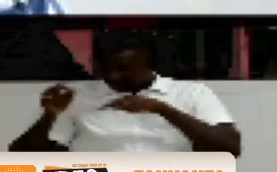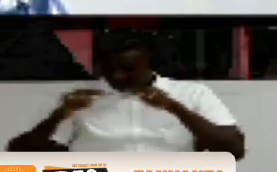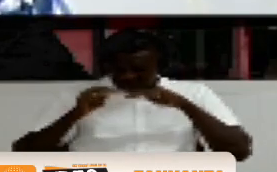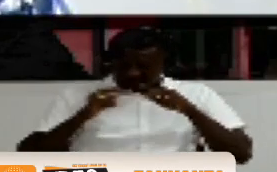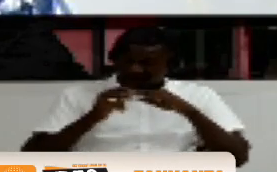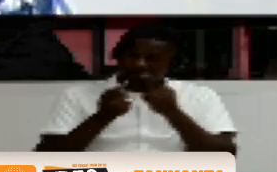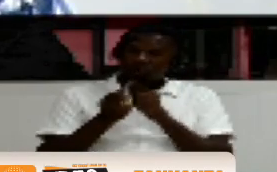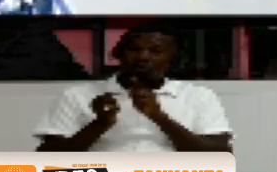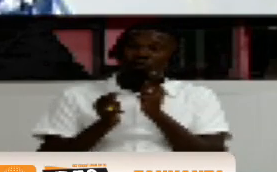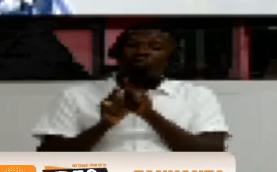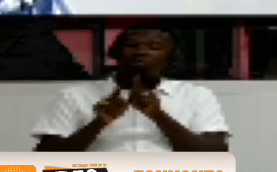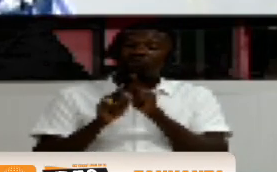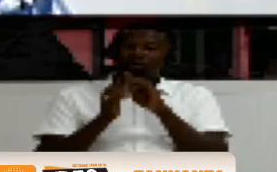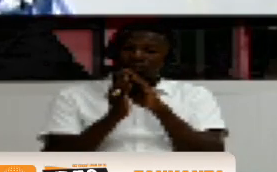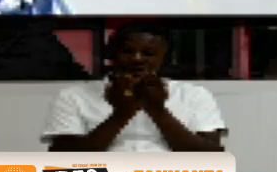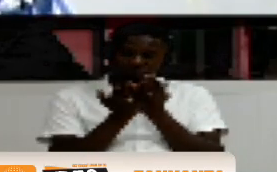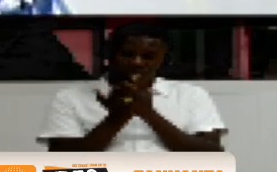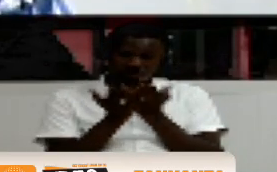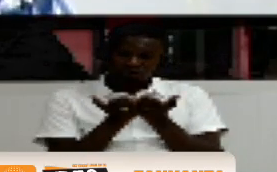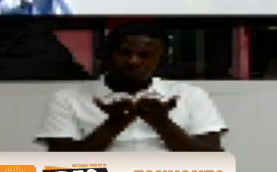passports.